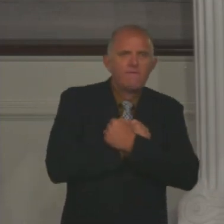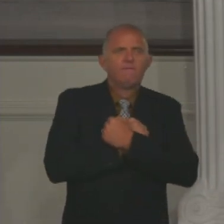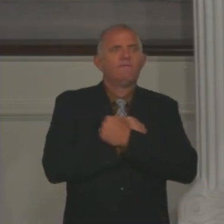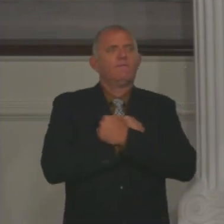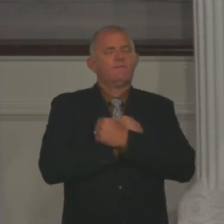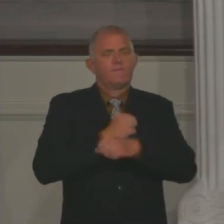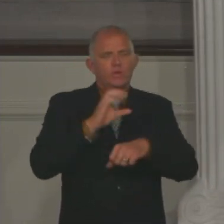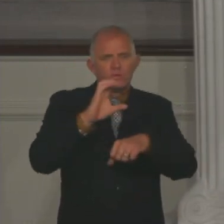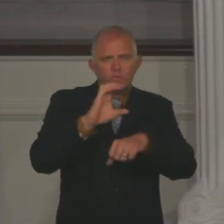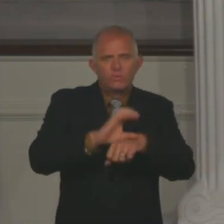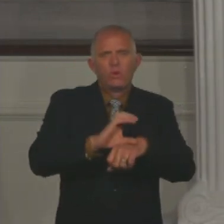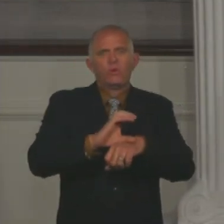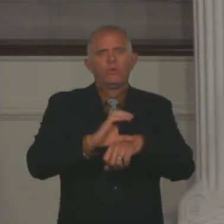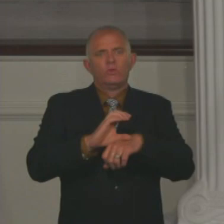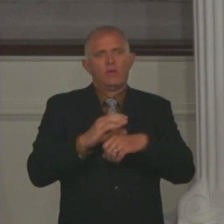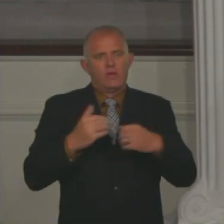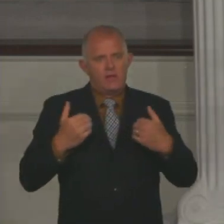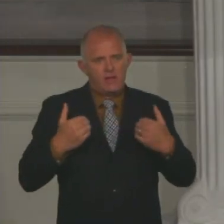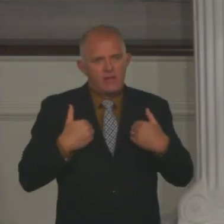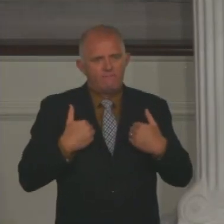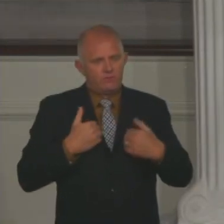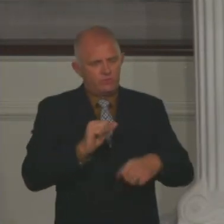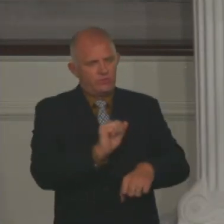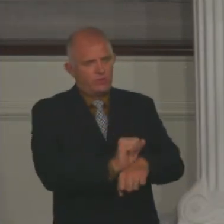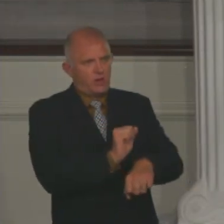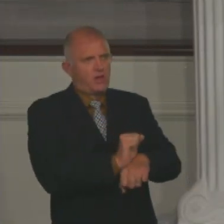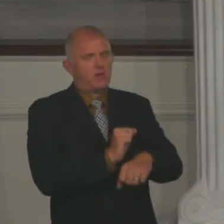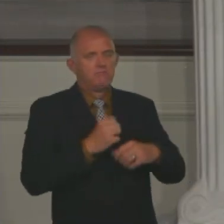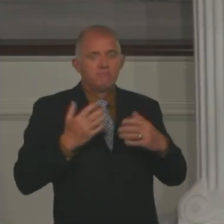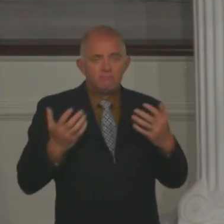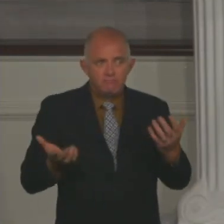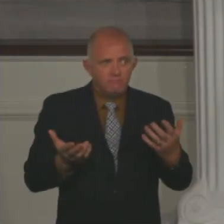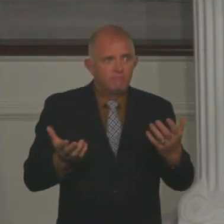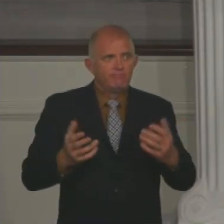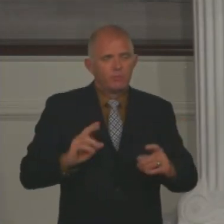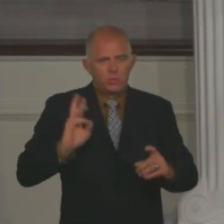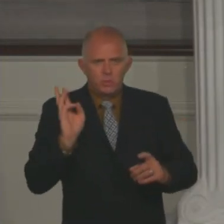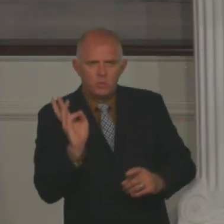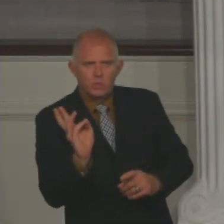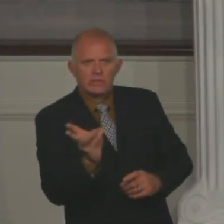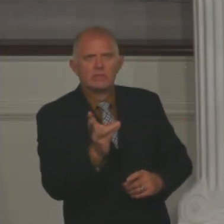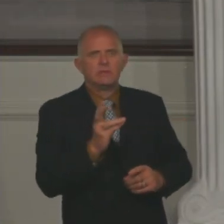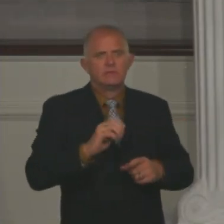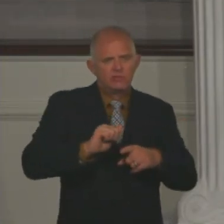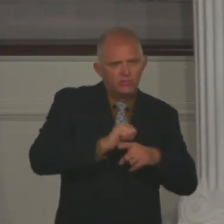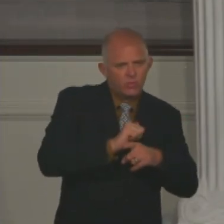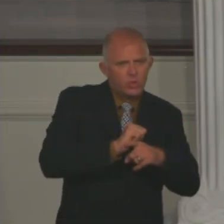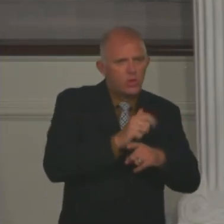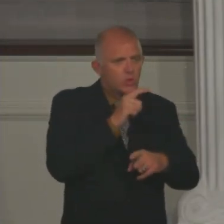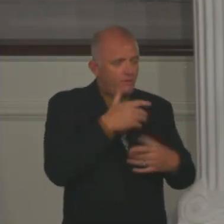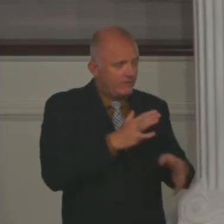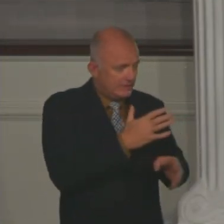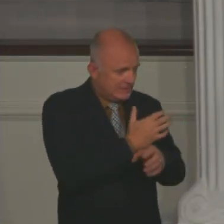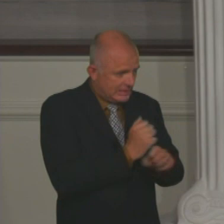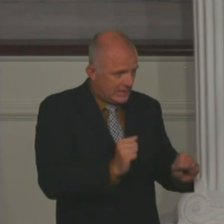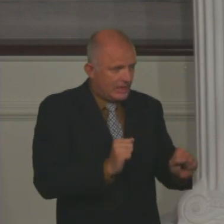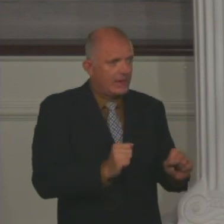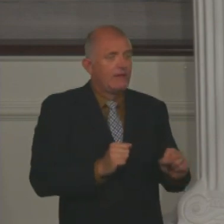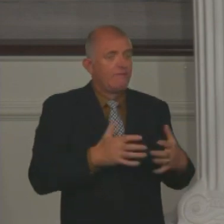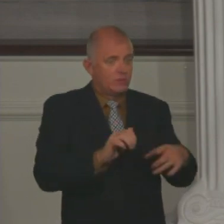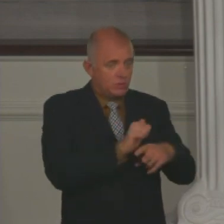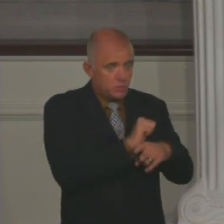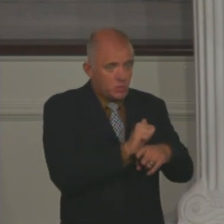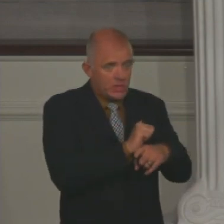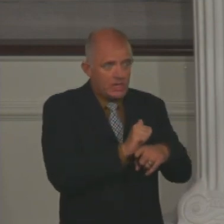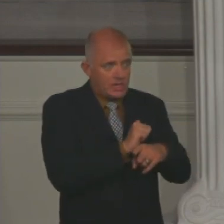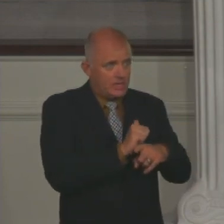been given a job. Its job is to win the lost, to disciple the saved, and train those who are discipled. I'm